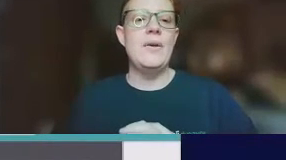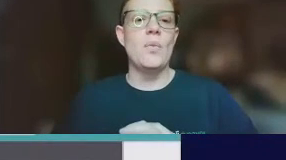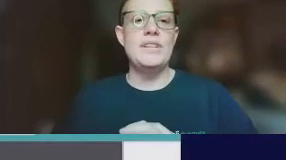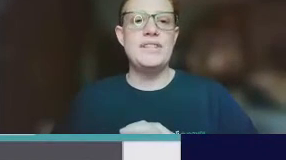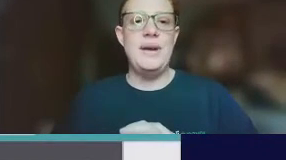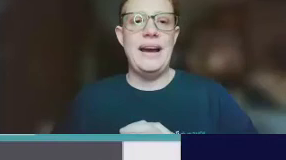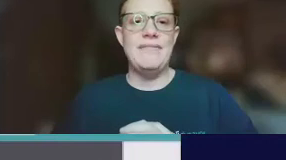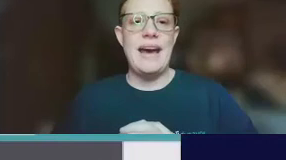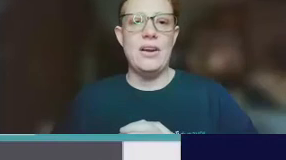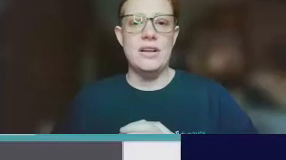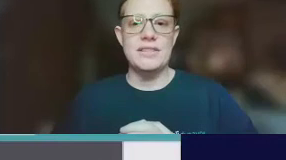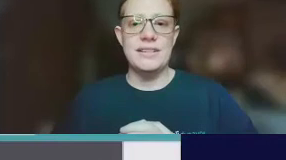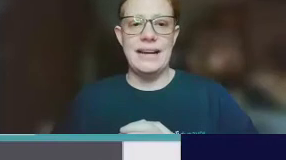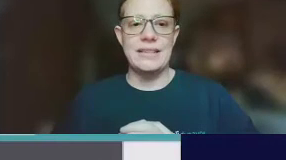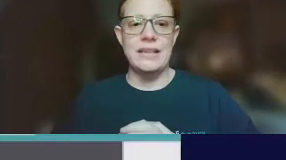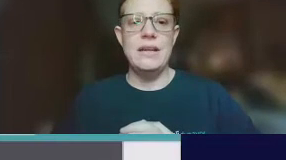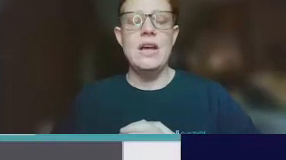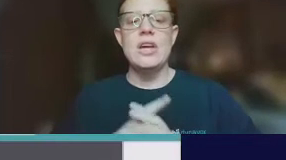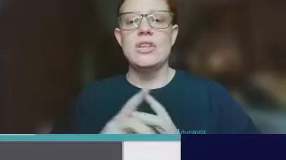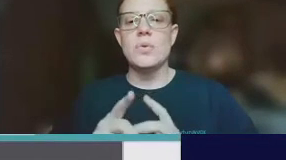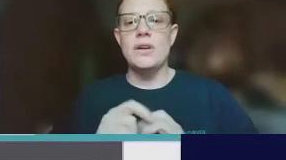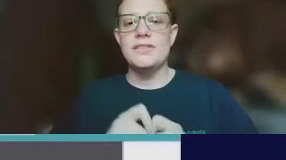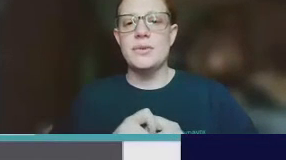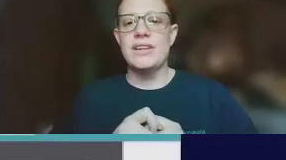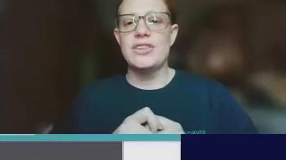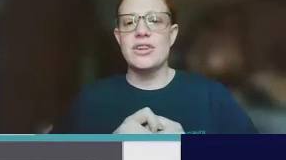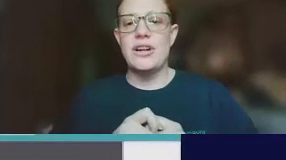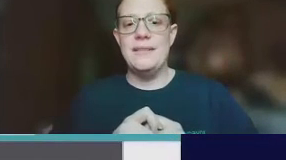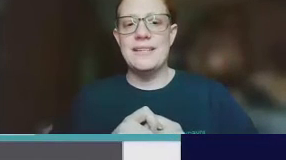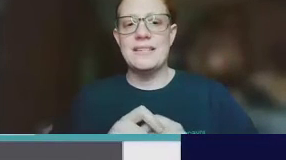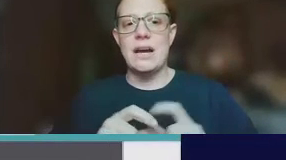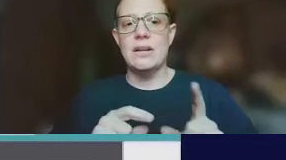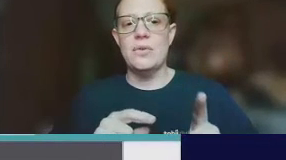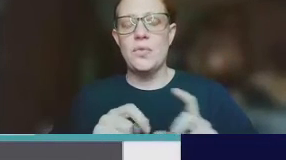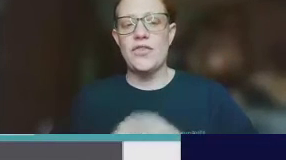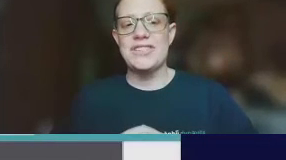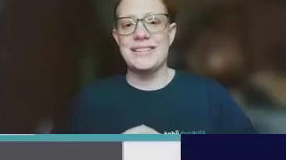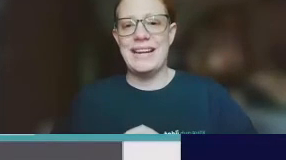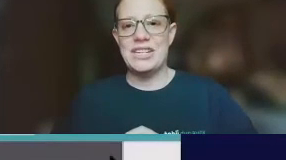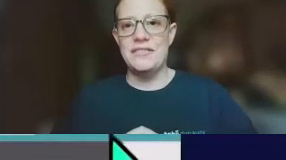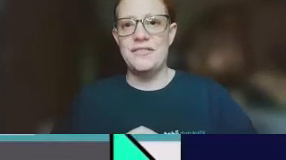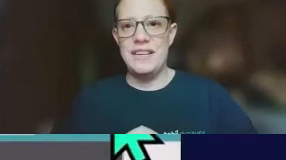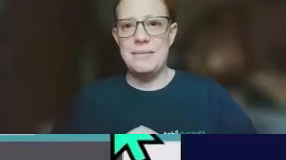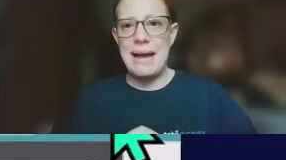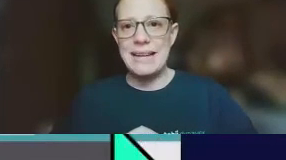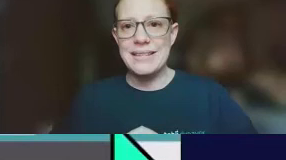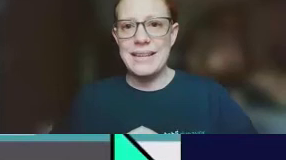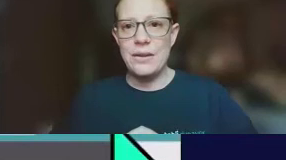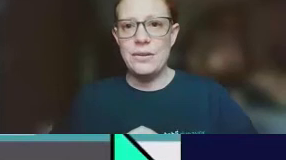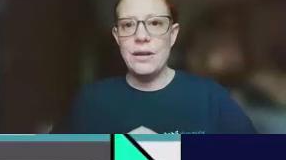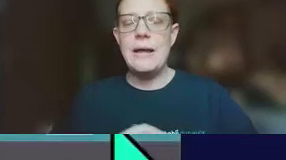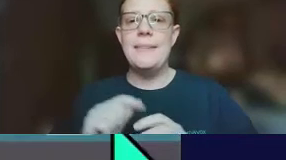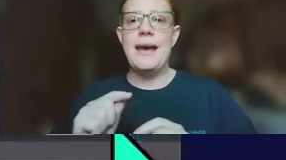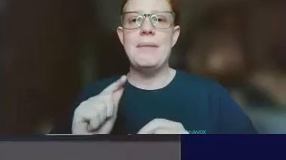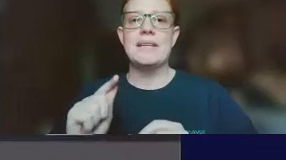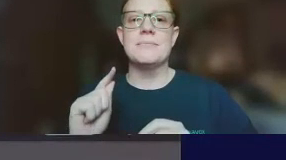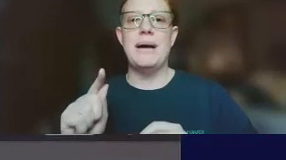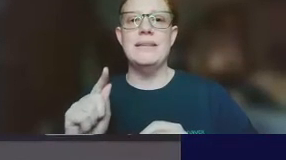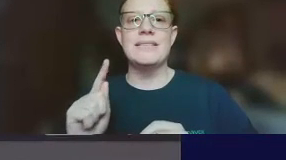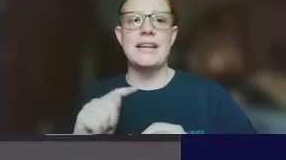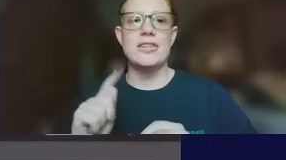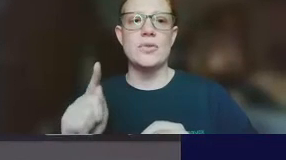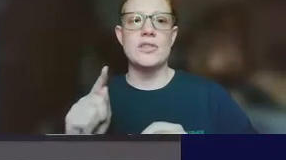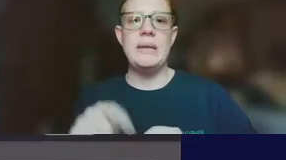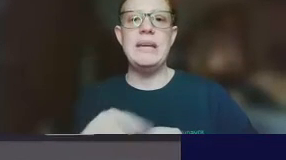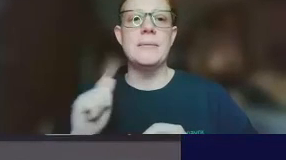Then once you have that all selected, you also can turn on this toggle for selection feedback sound. And that makes